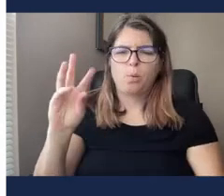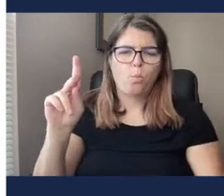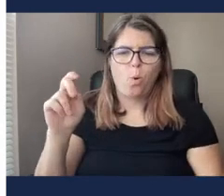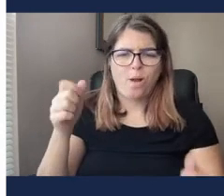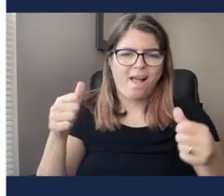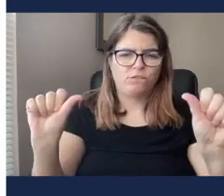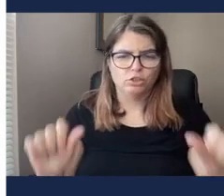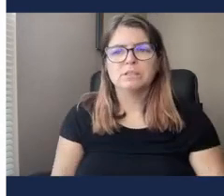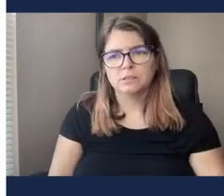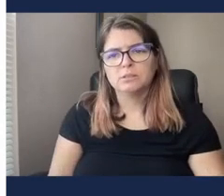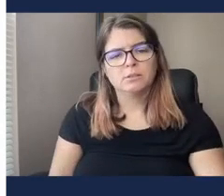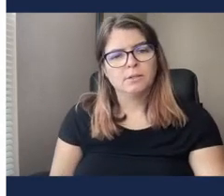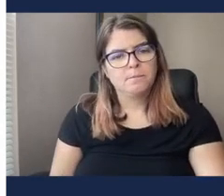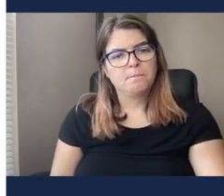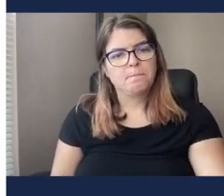slide, please.